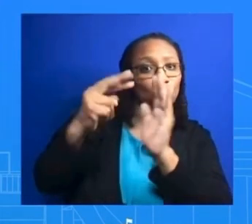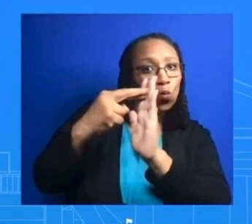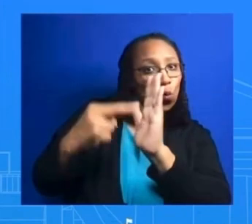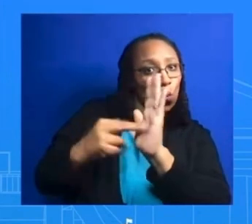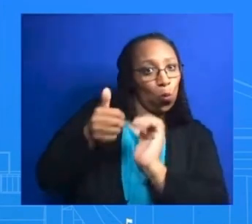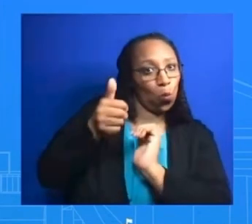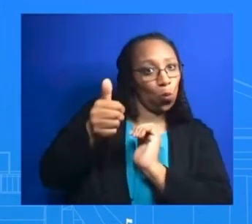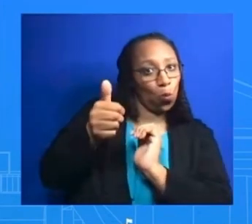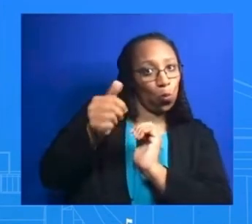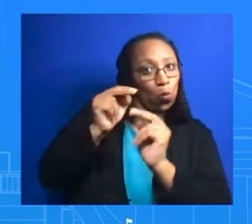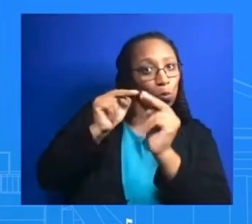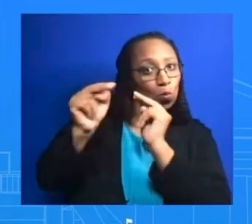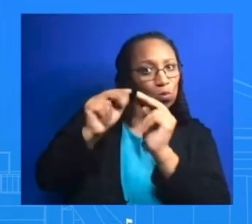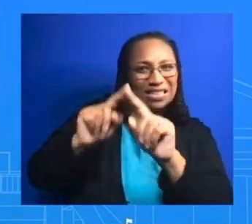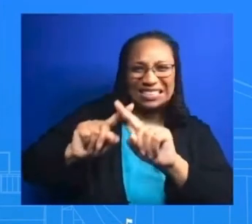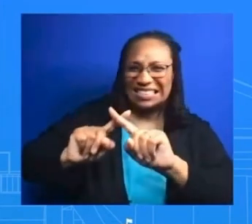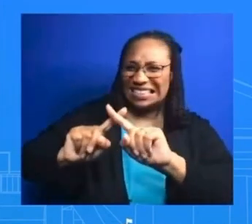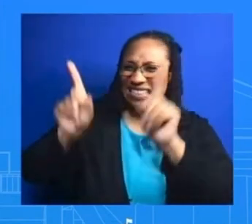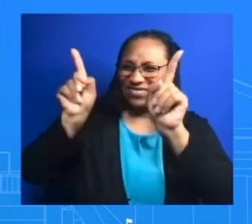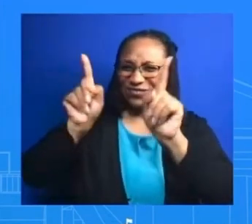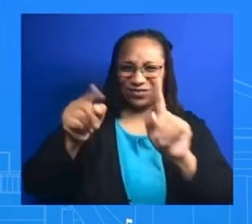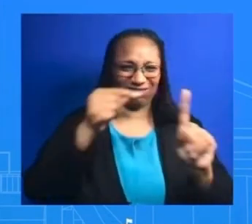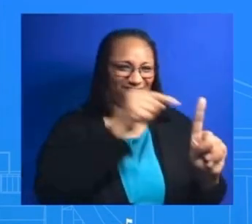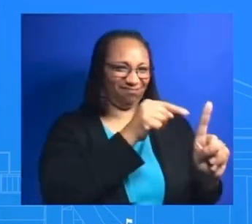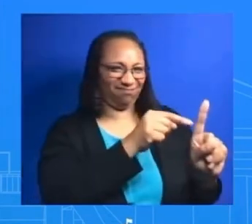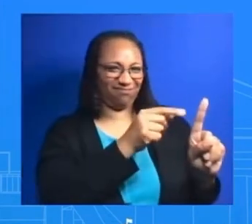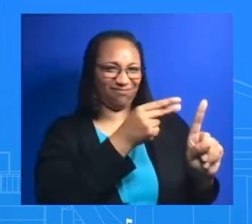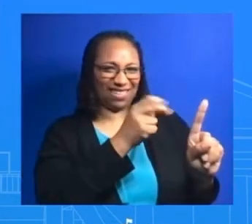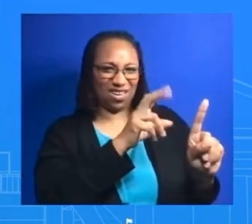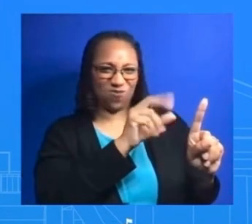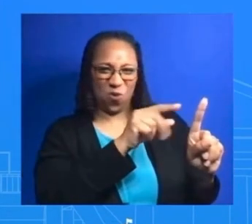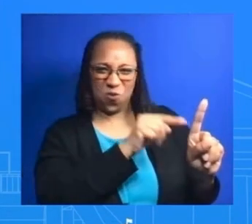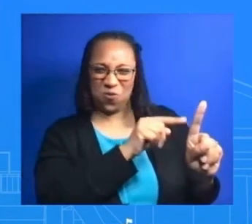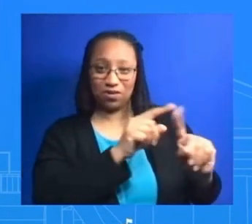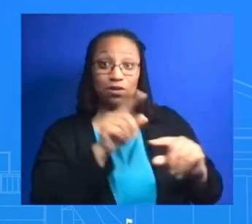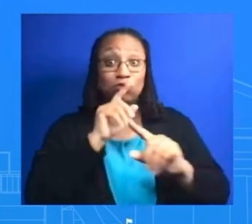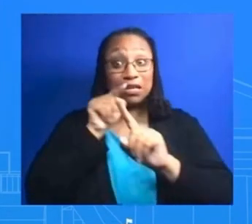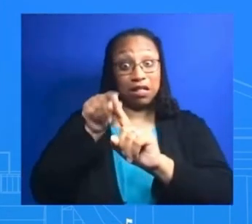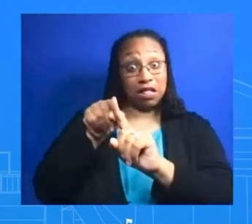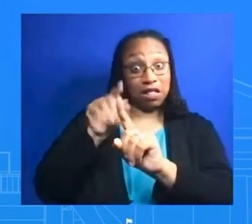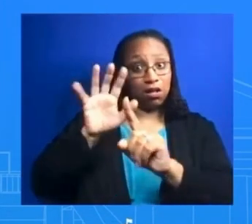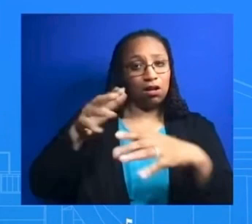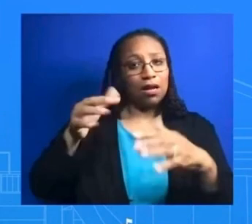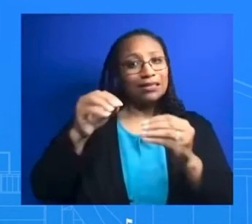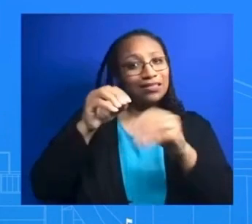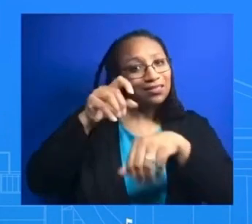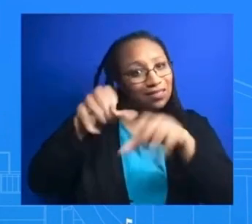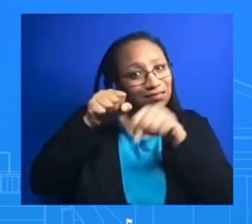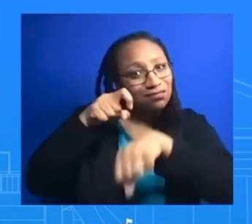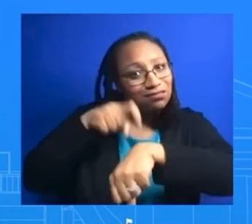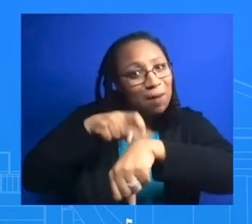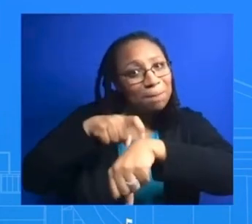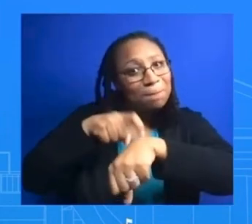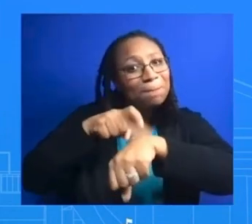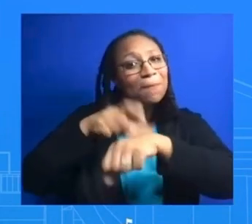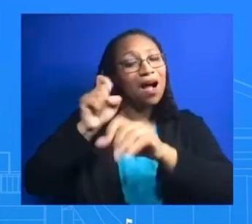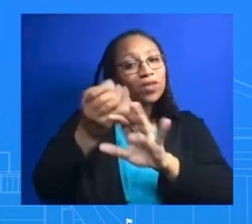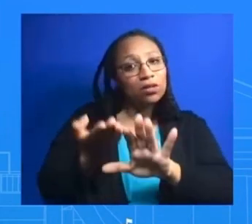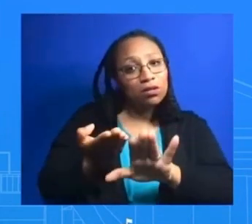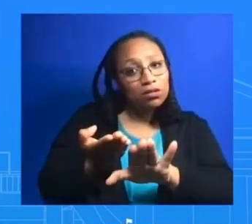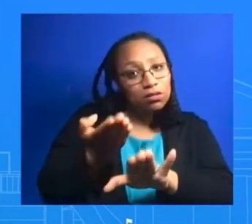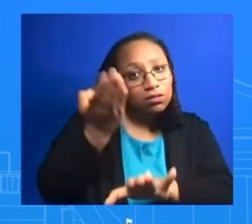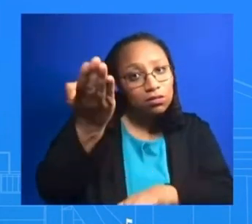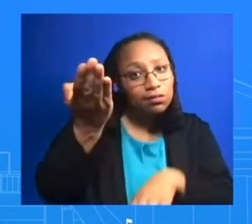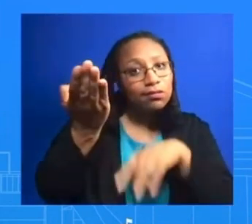process. As you all know, even a typical rulemaking process can take some amount of time. You have to do a proposal, it has to receive comments, it has to be finalized, and so